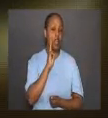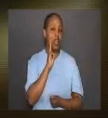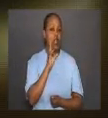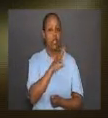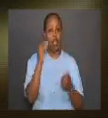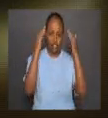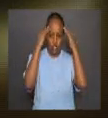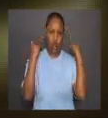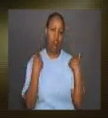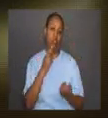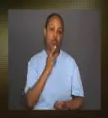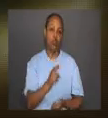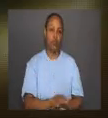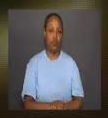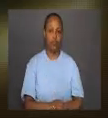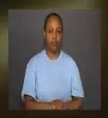and Egypt.